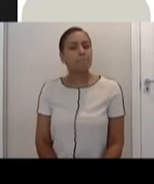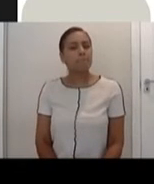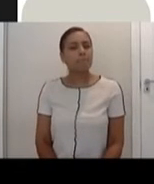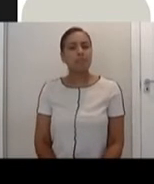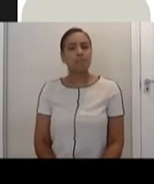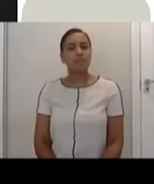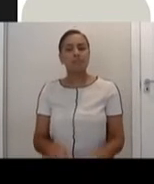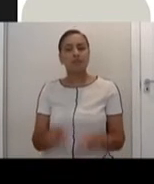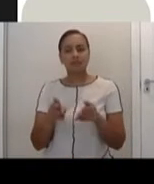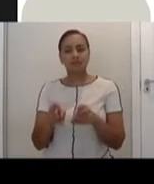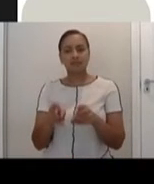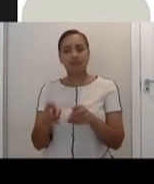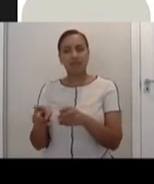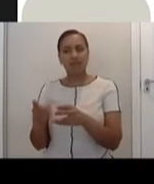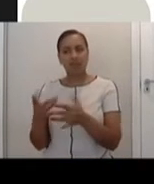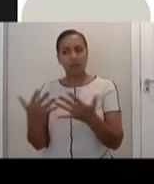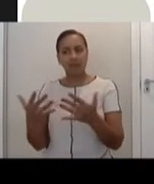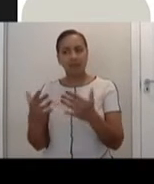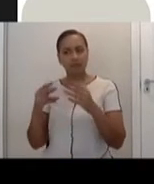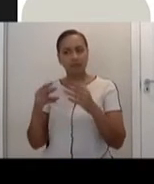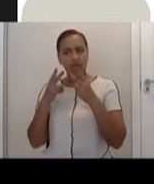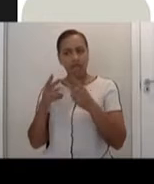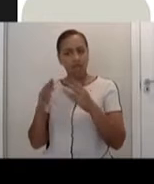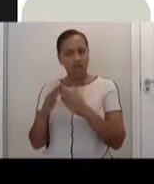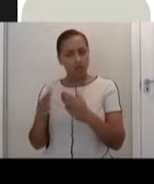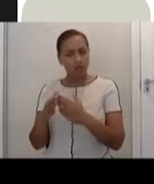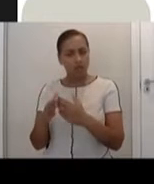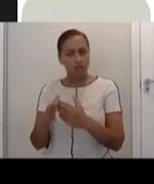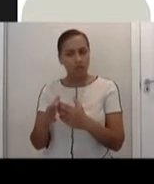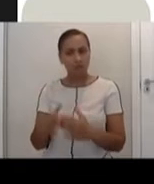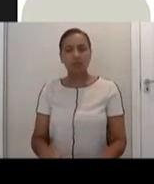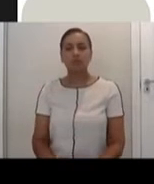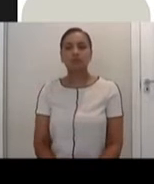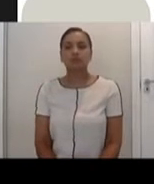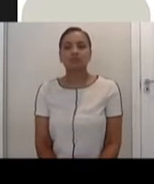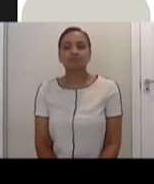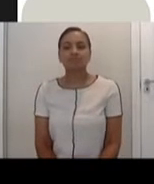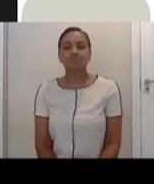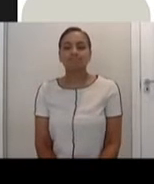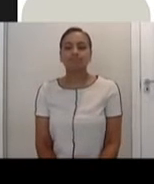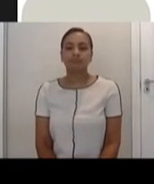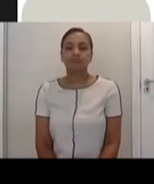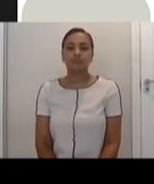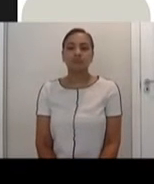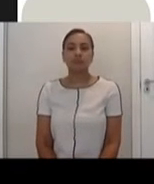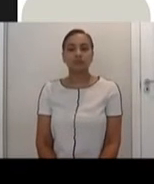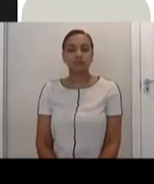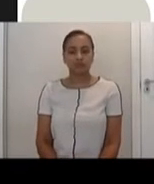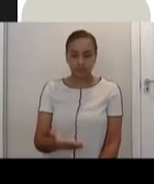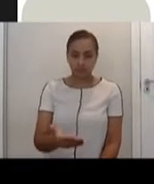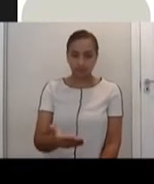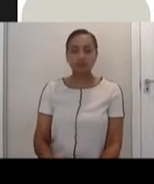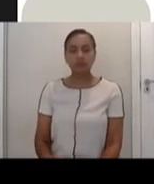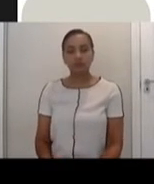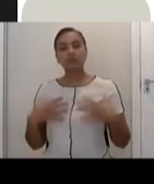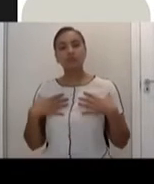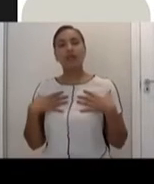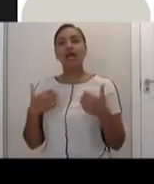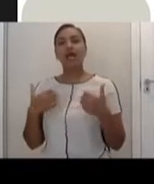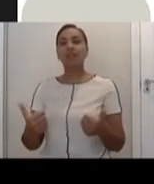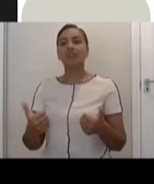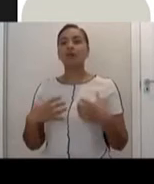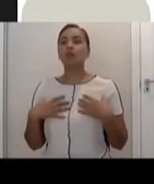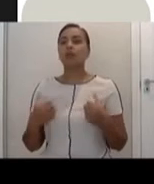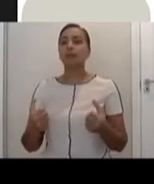deaths that were in care homes. Oh, is Mark waving? Is that for you, Mark? Yes, this came up in the Health and Wellbeing Board last